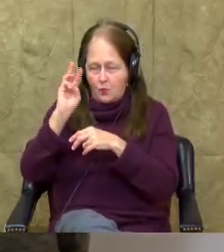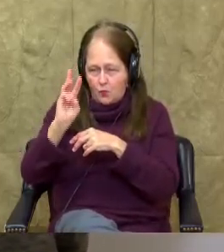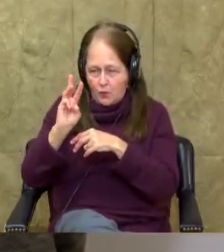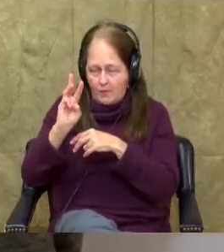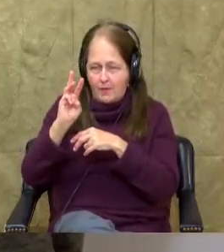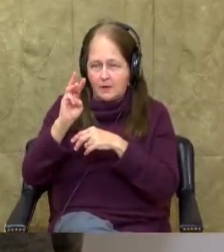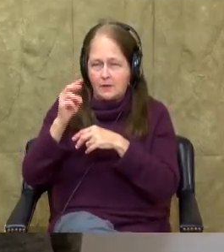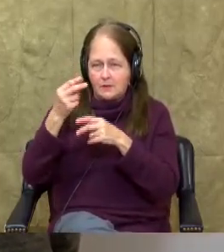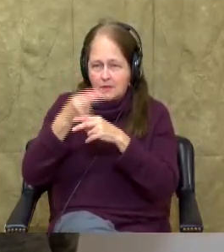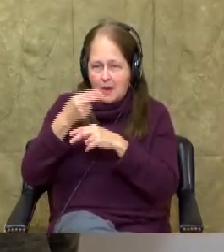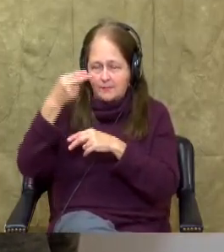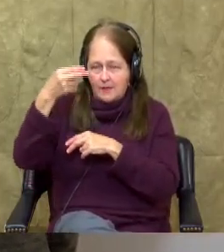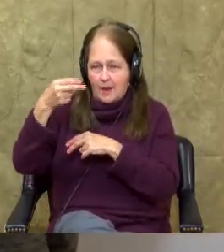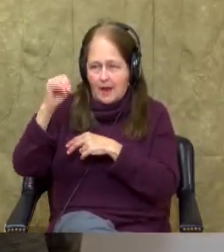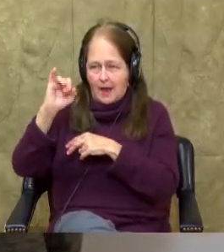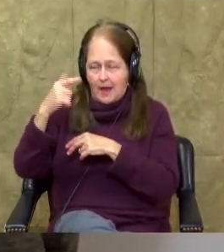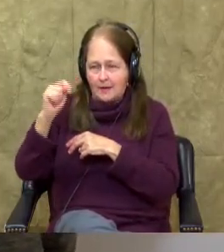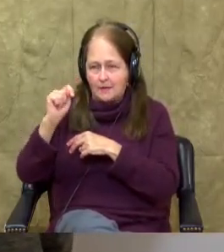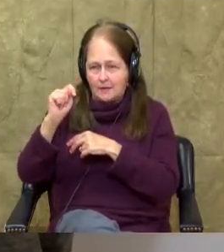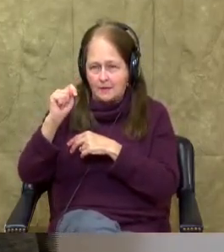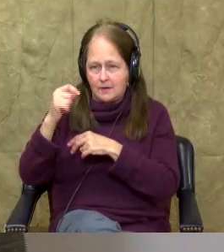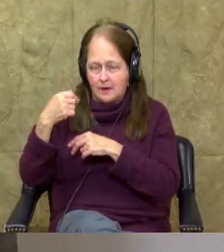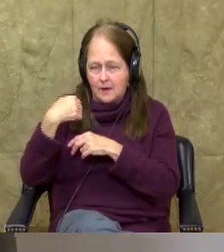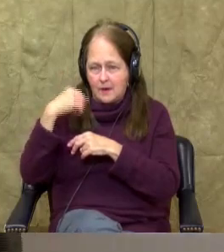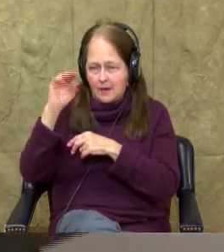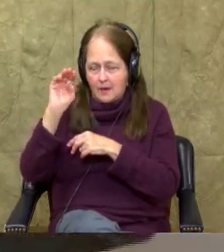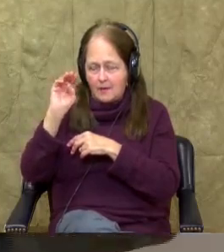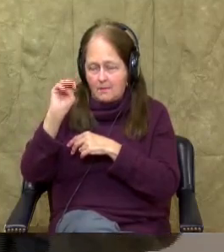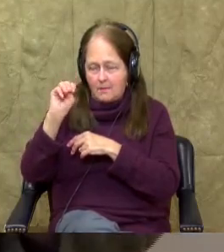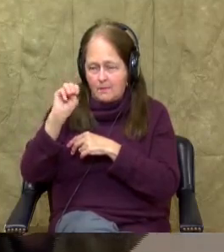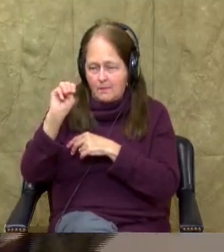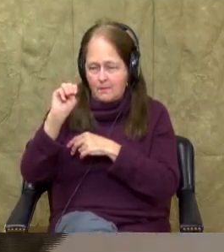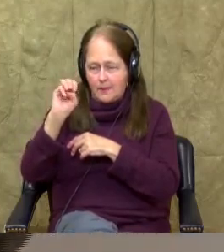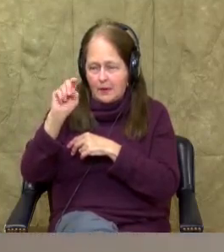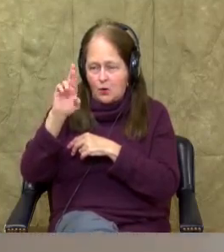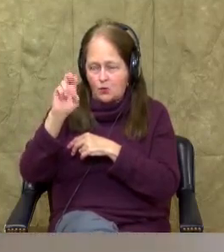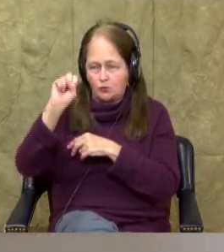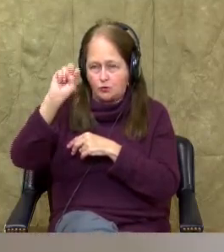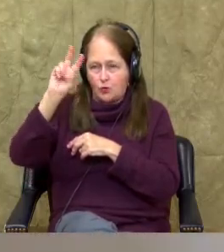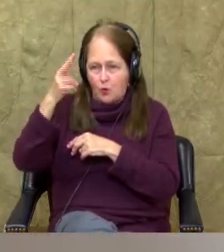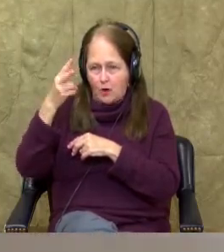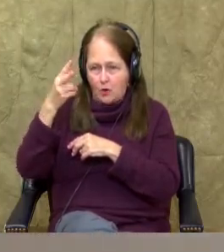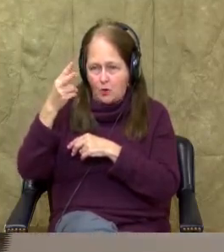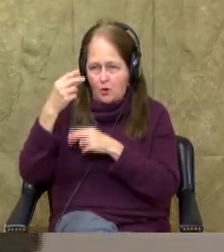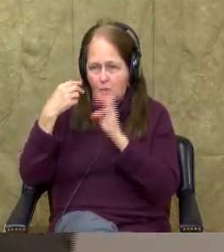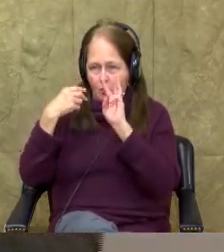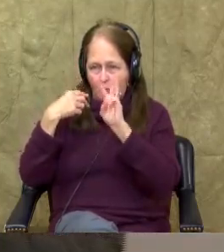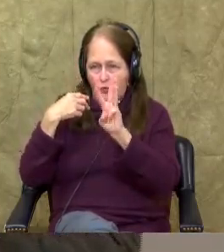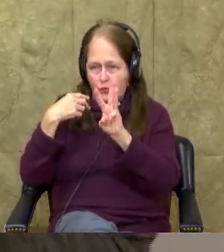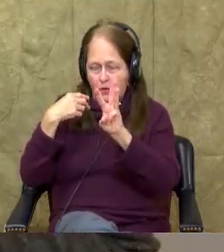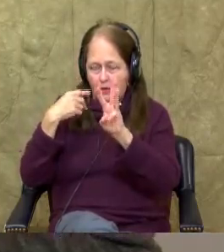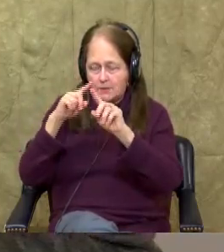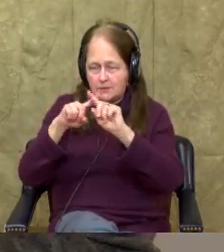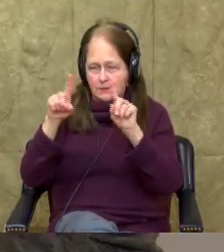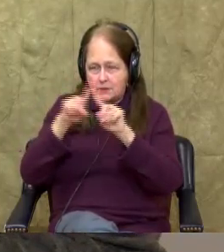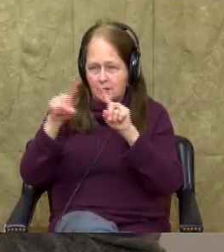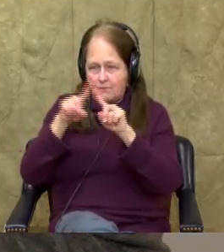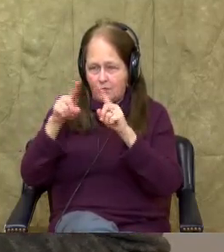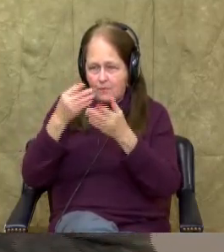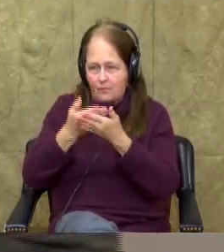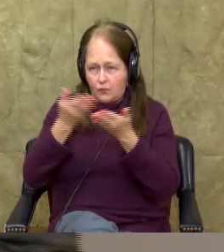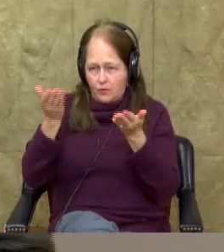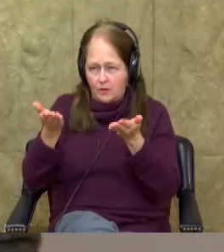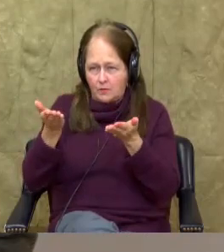So therefore, you have meters squared because you're having to measure 3 different